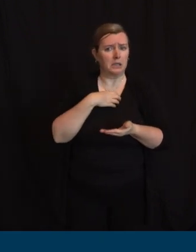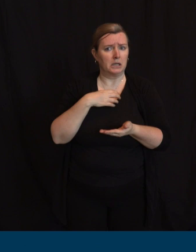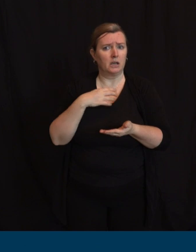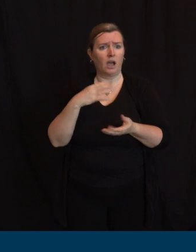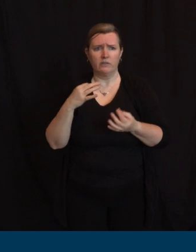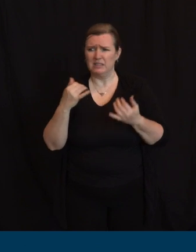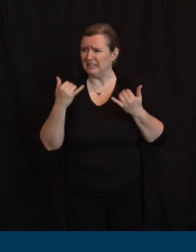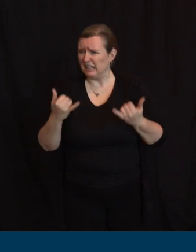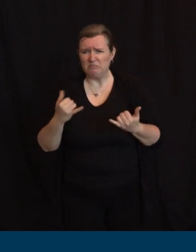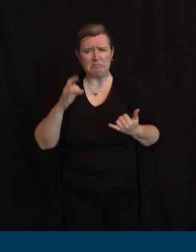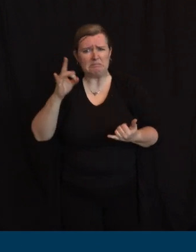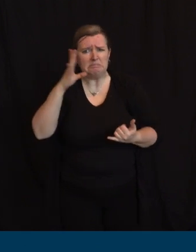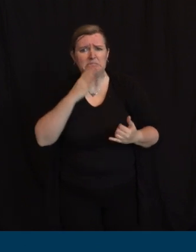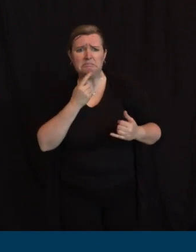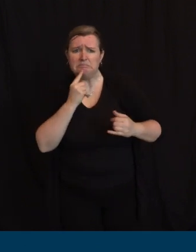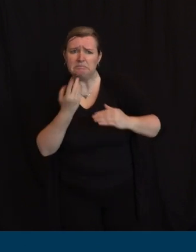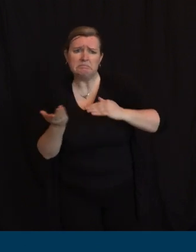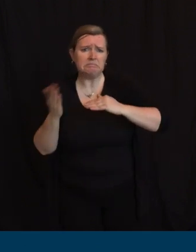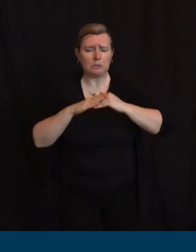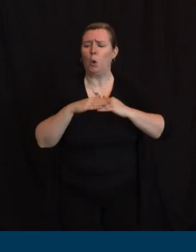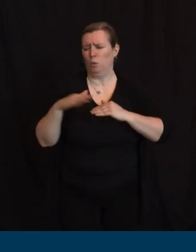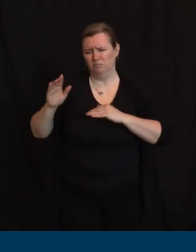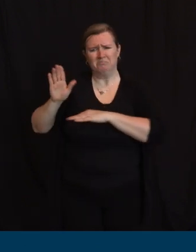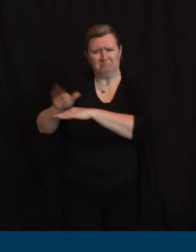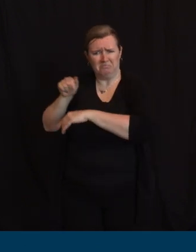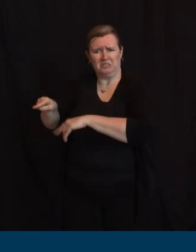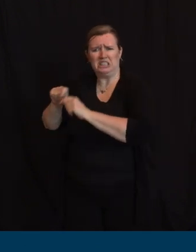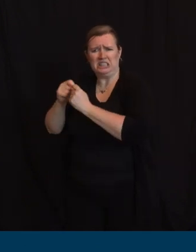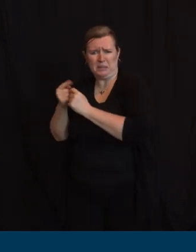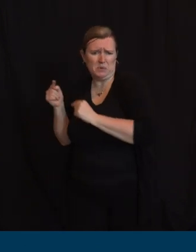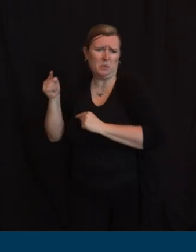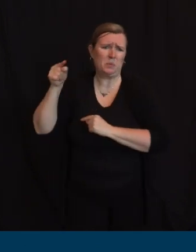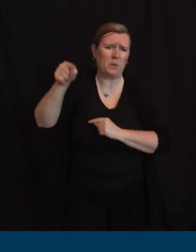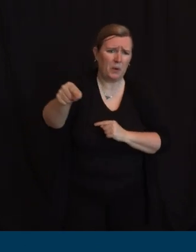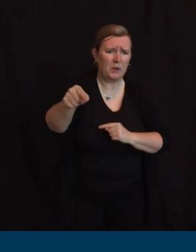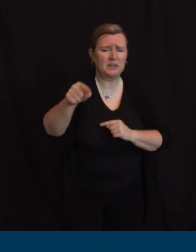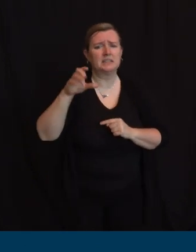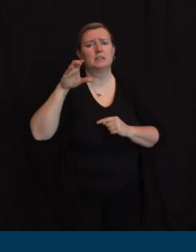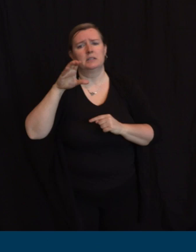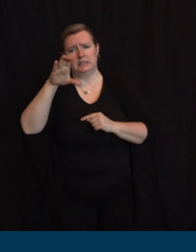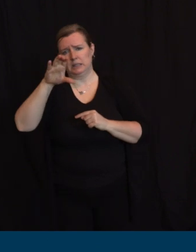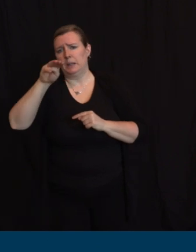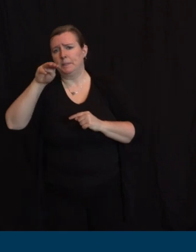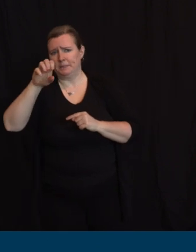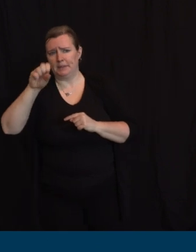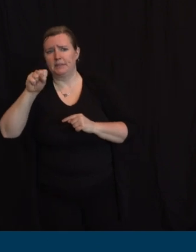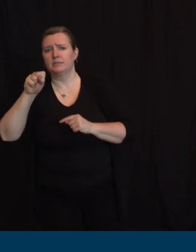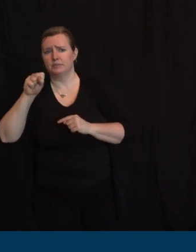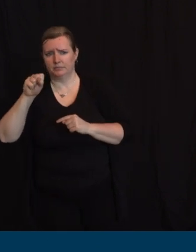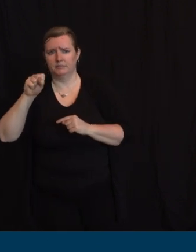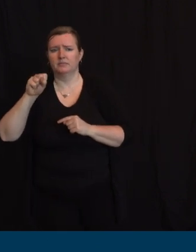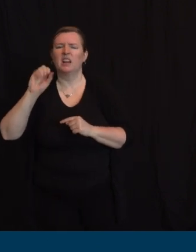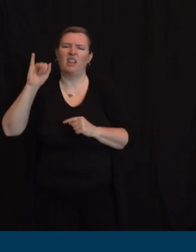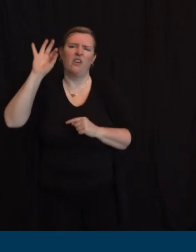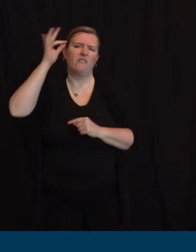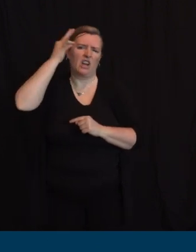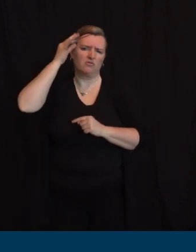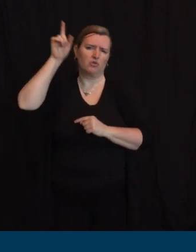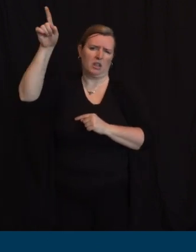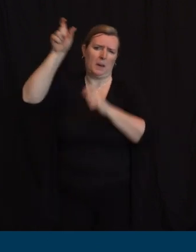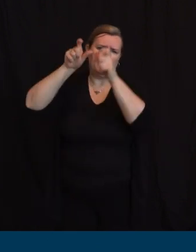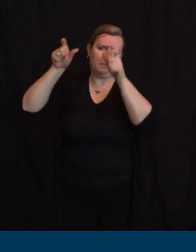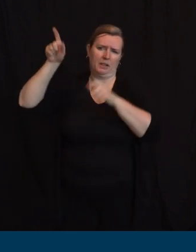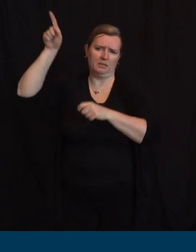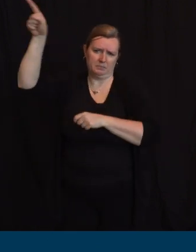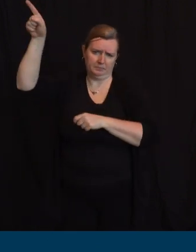or CMS goes out, the federal surveyors. I cannot tell you how many have been